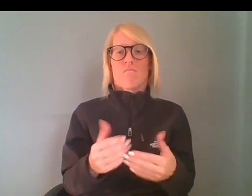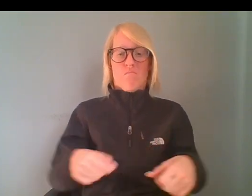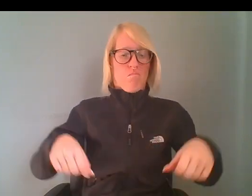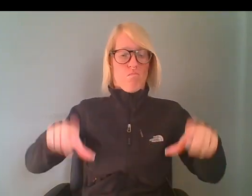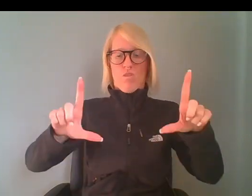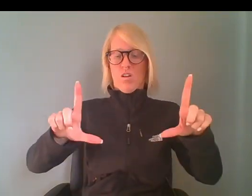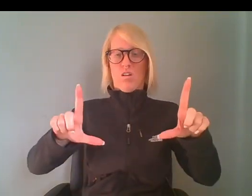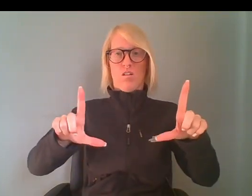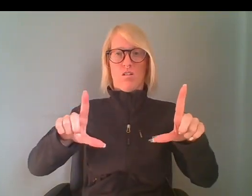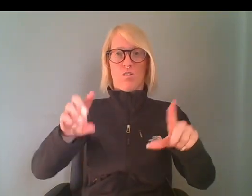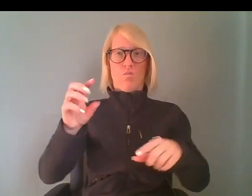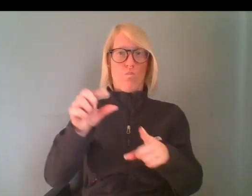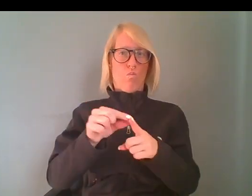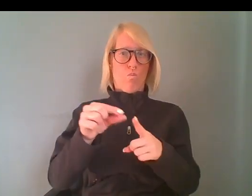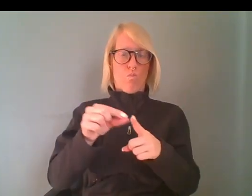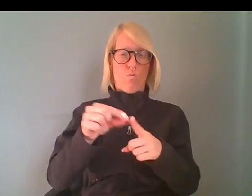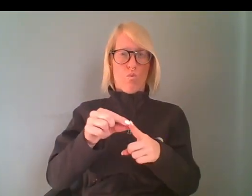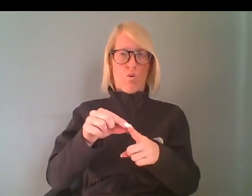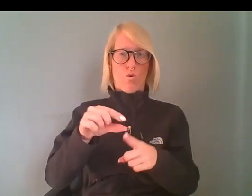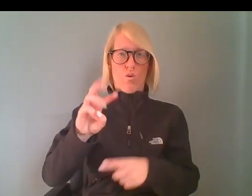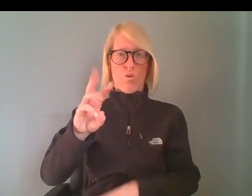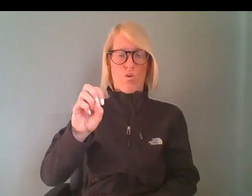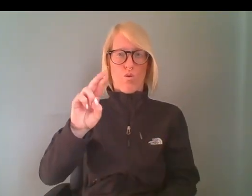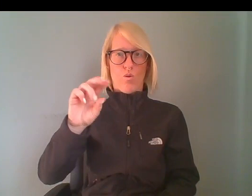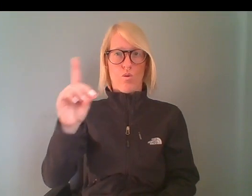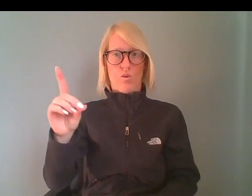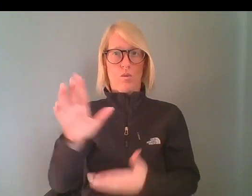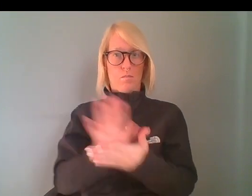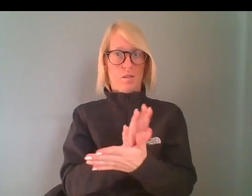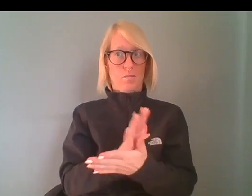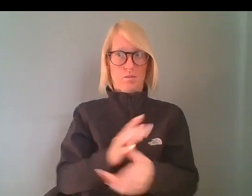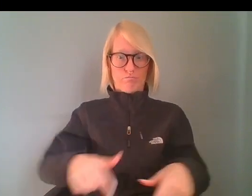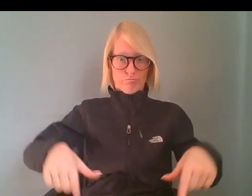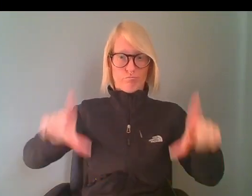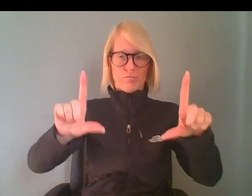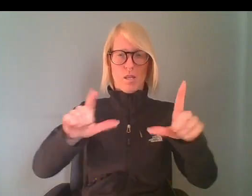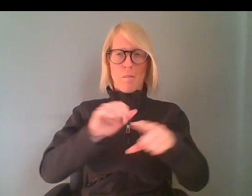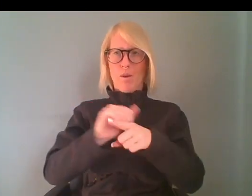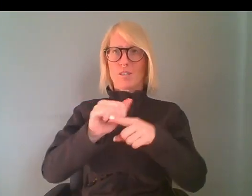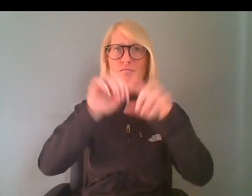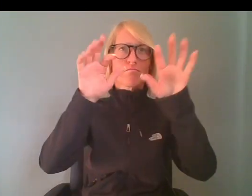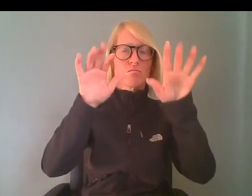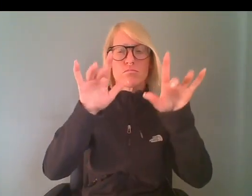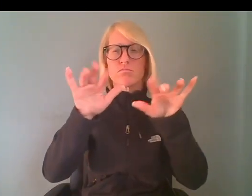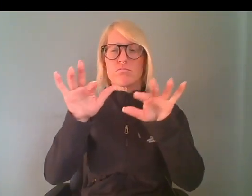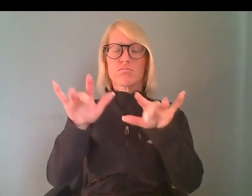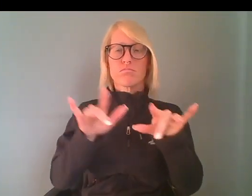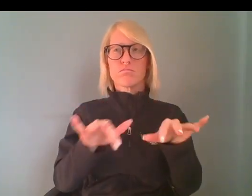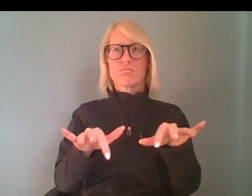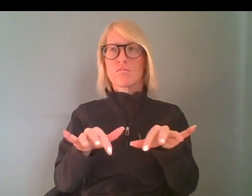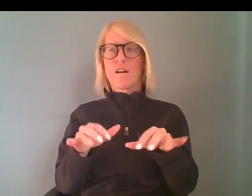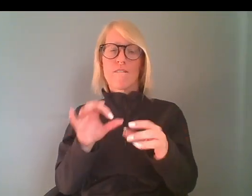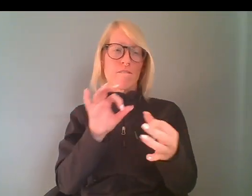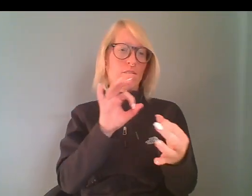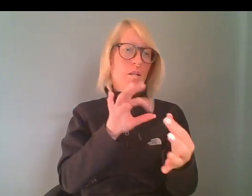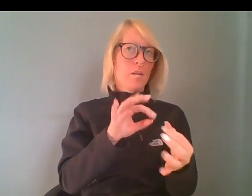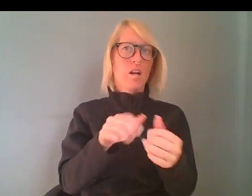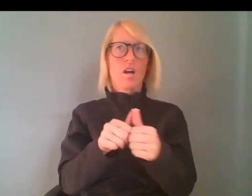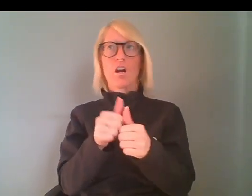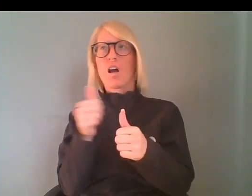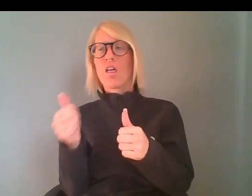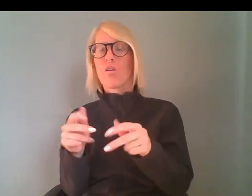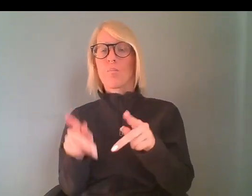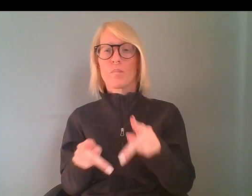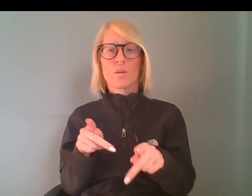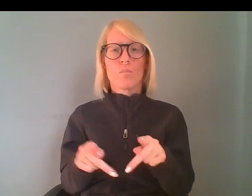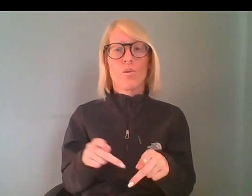start doing some stories in there and see how you feel about writing and get feedback from other staff or other